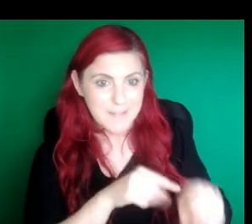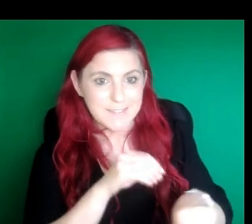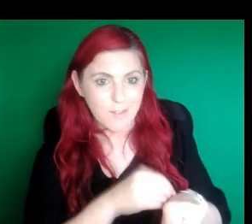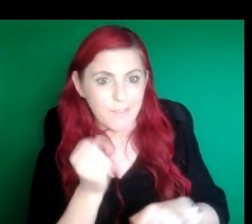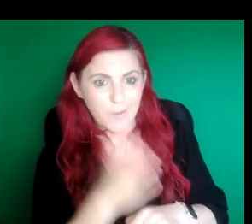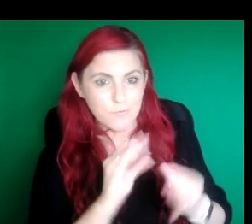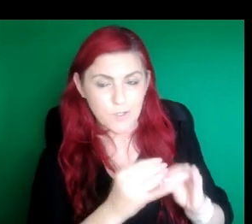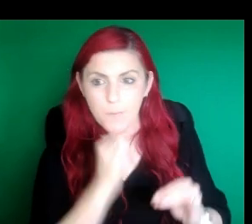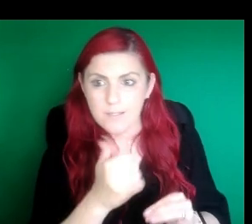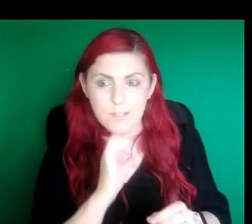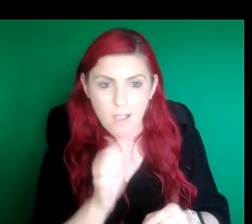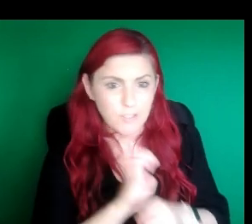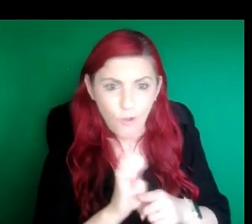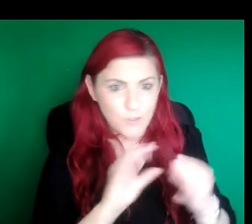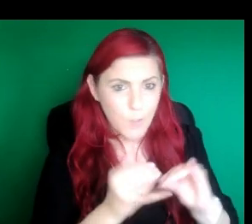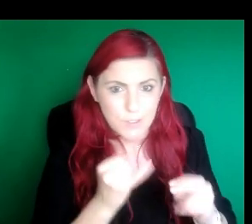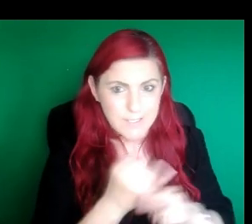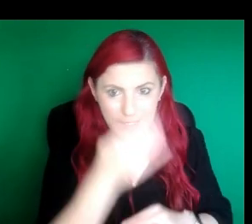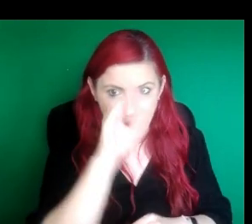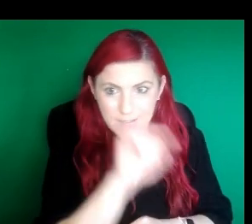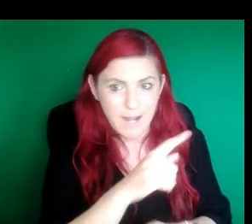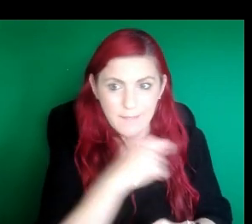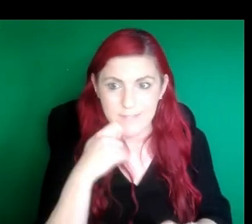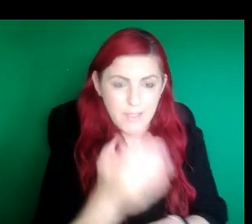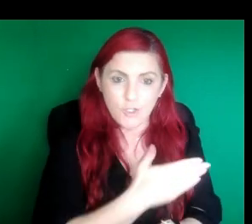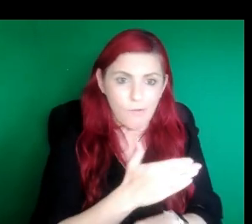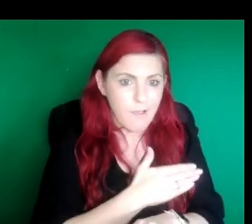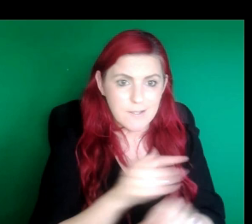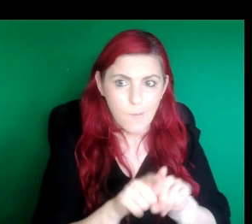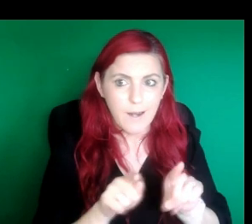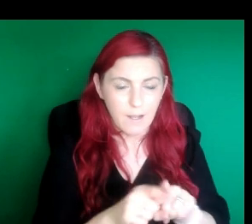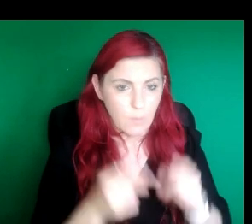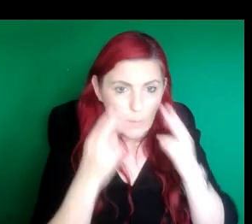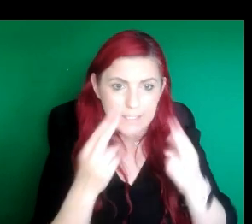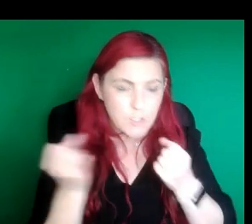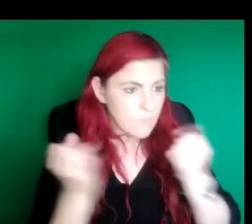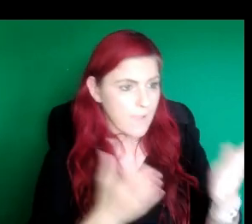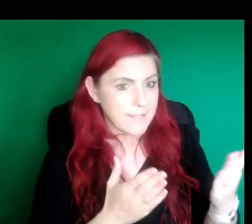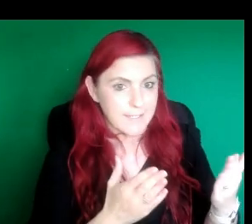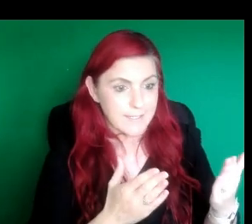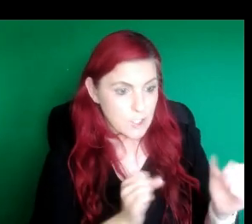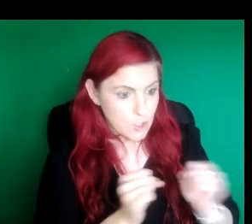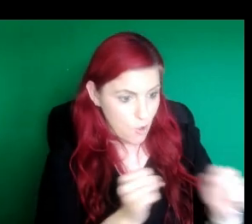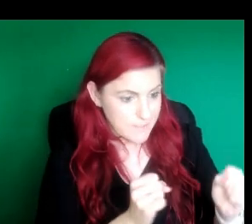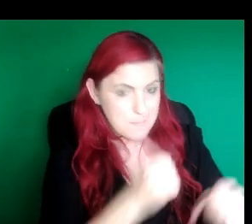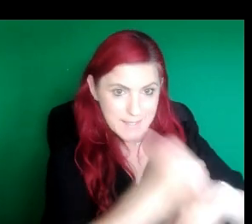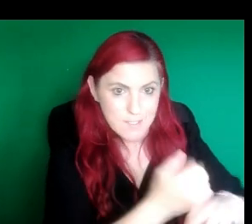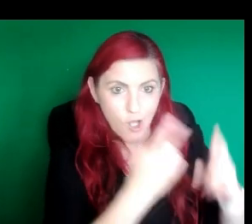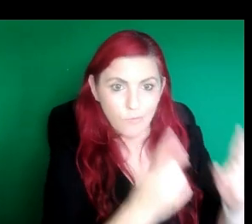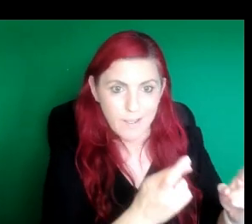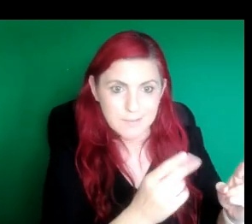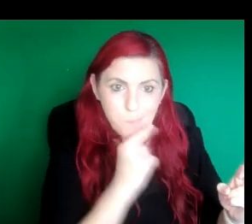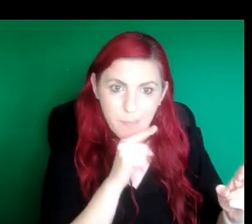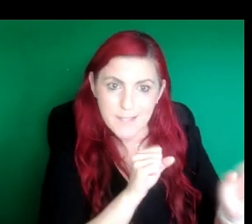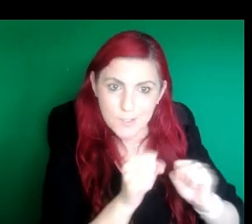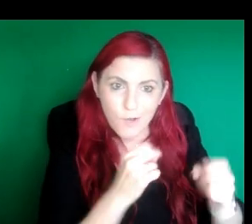because there's not enough interpreters to meet demand. I said that earlier, there needs to be, if you provide for a right and a service based on that right,